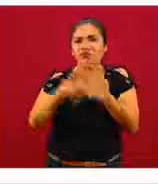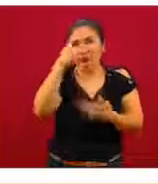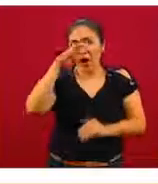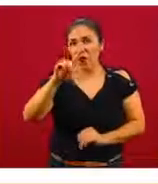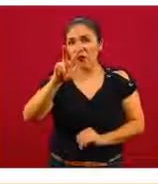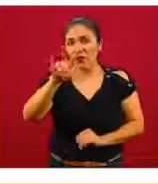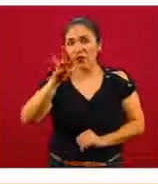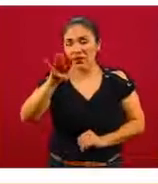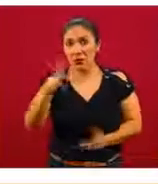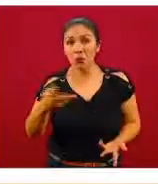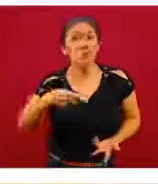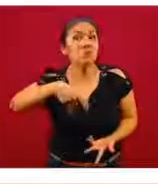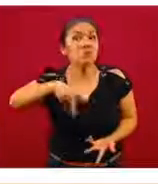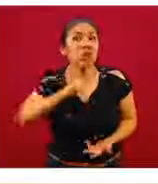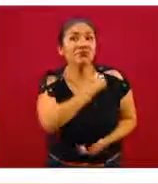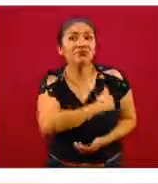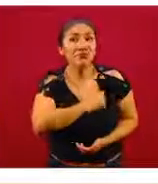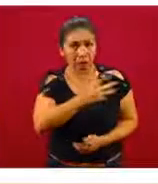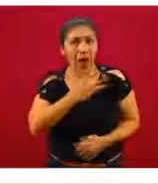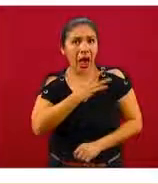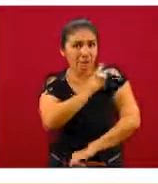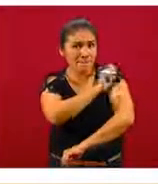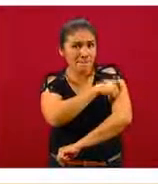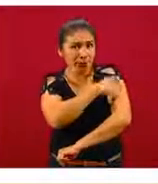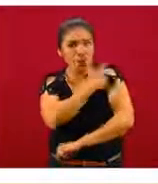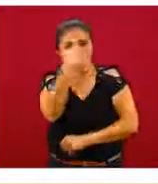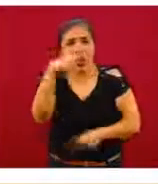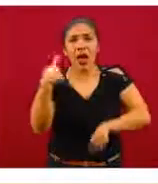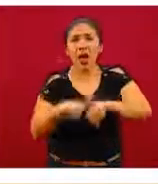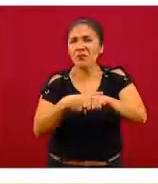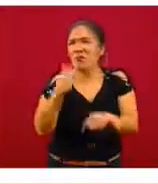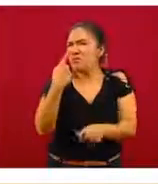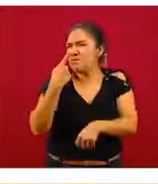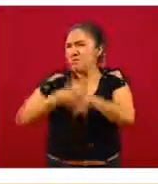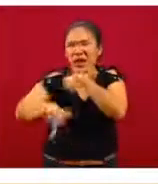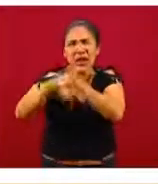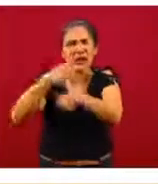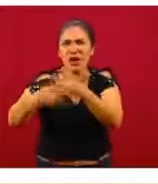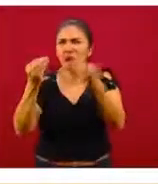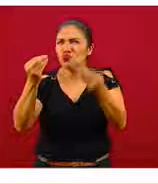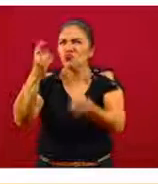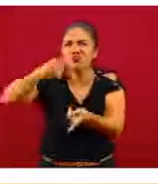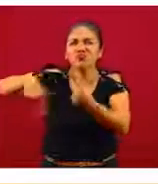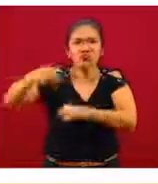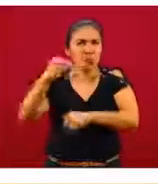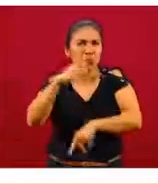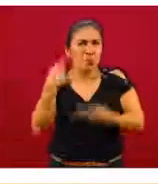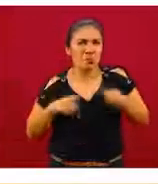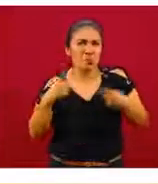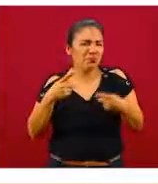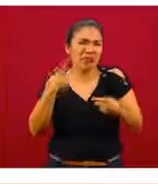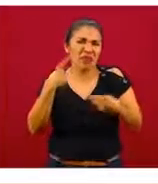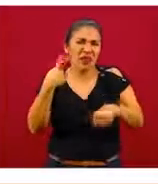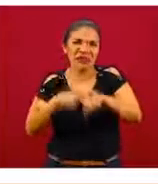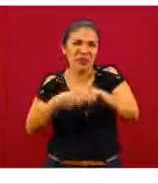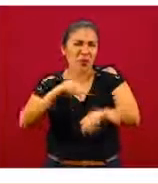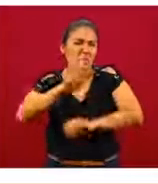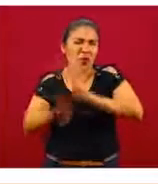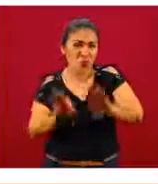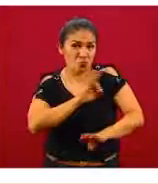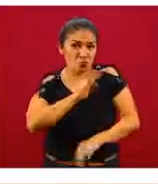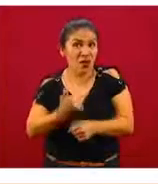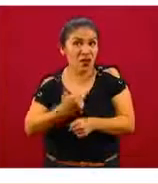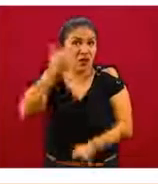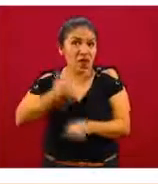If we had a vaccination for COVID-19 today, but for other fatal and potentially